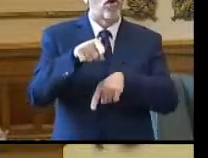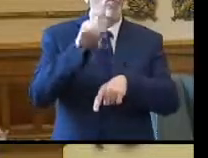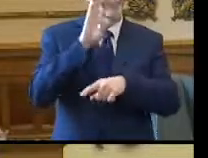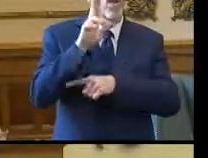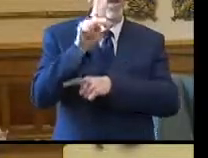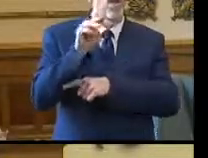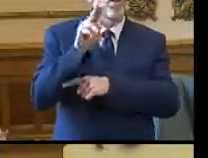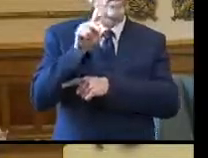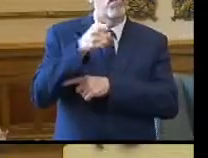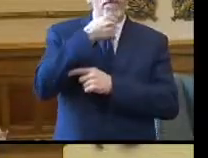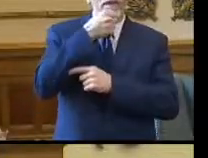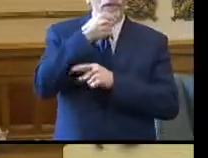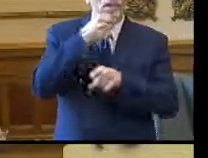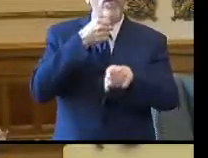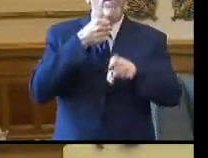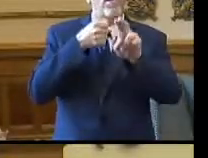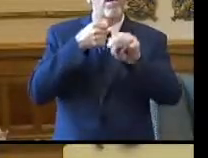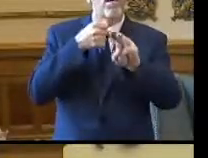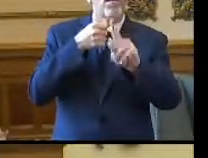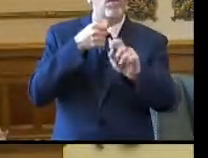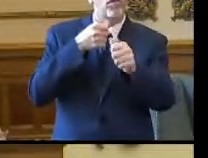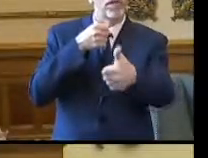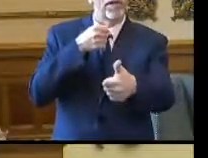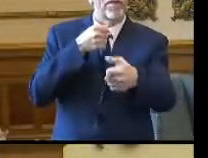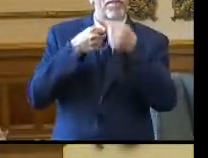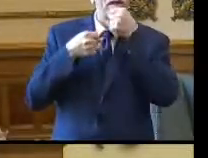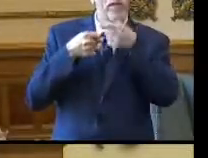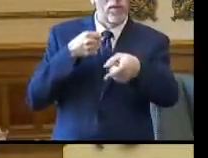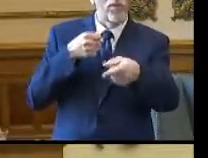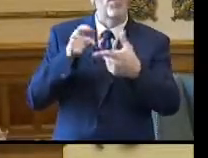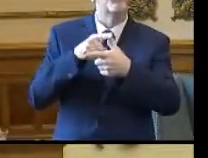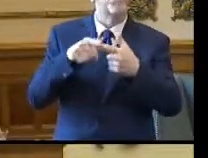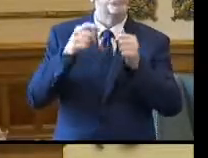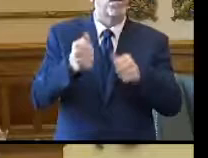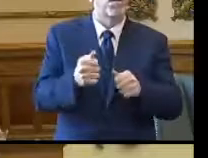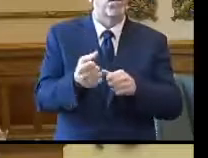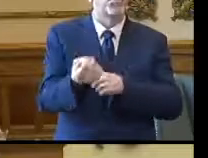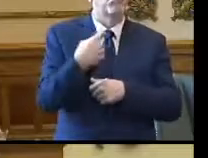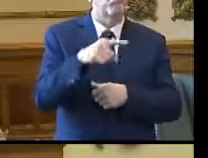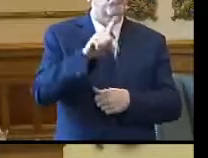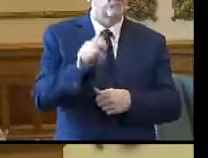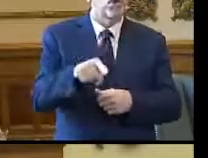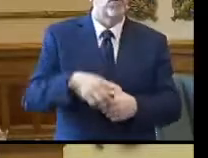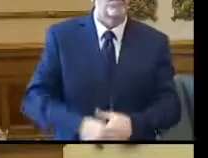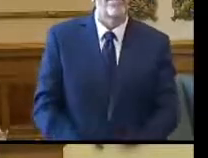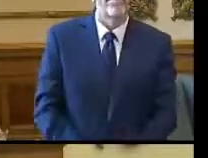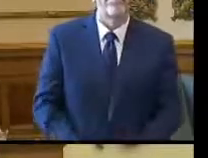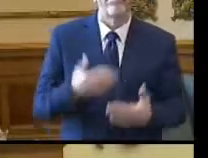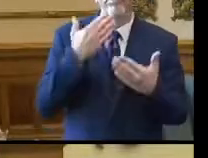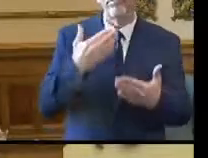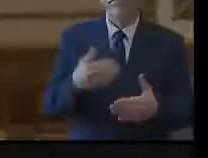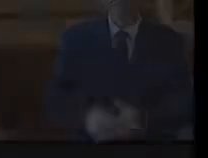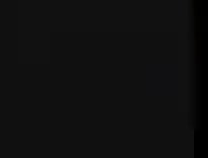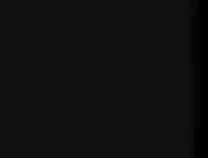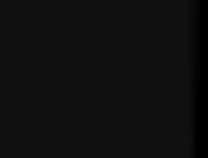you're called upon, and then you'll have to unmute your own microphone, and then you'll be able to ask your question. Thank you.